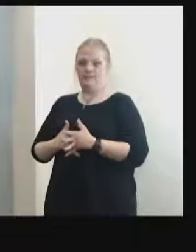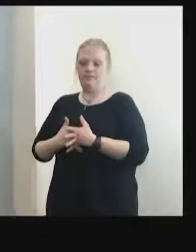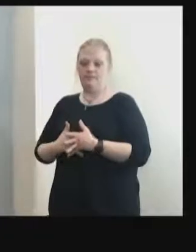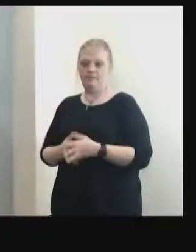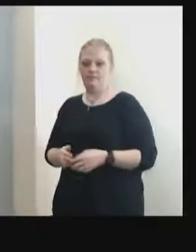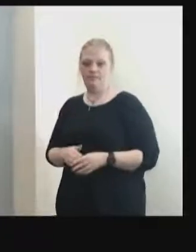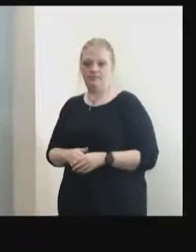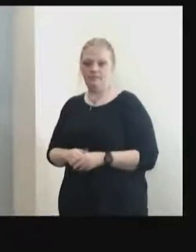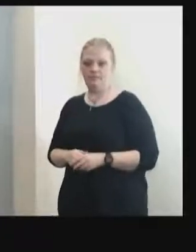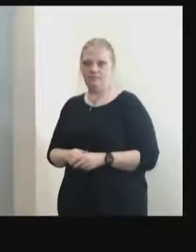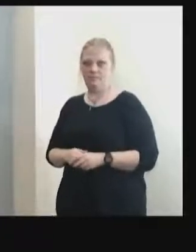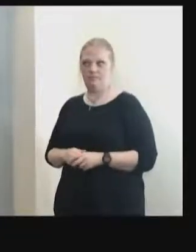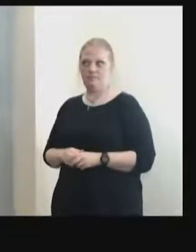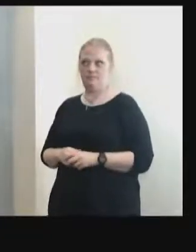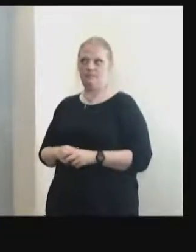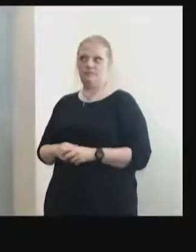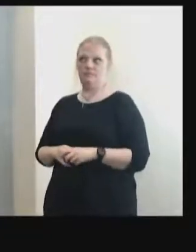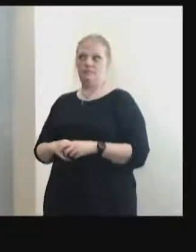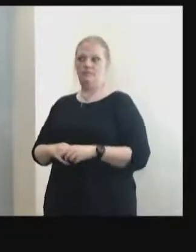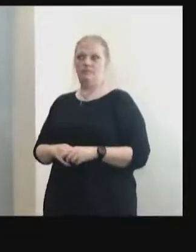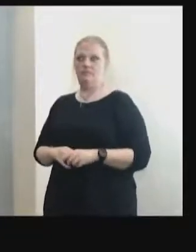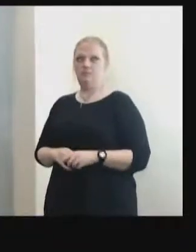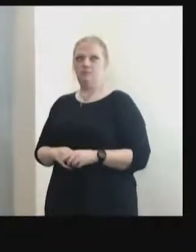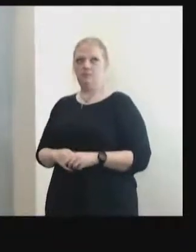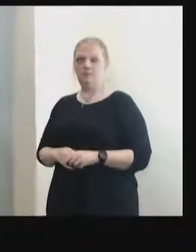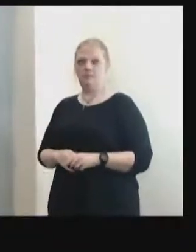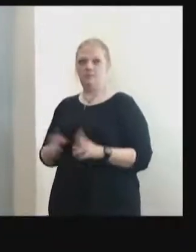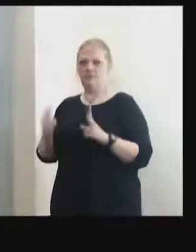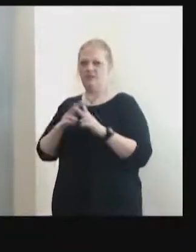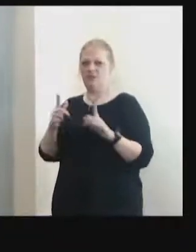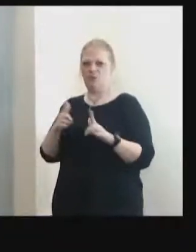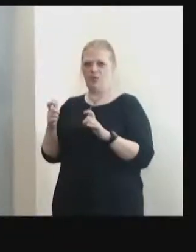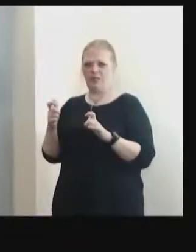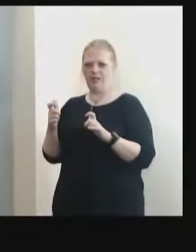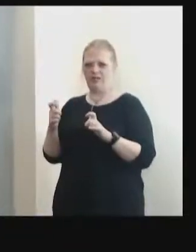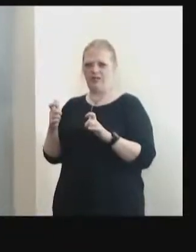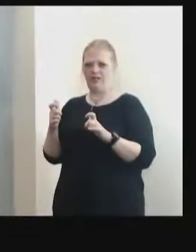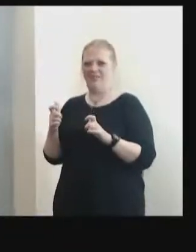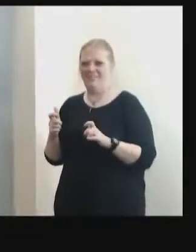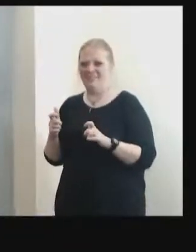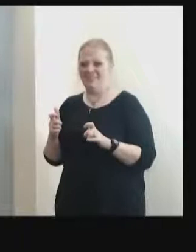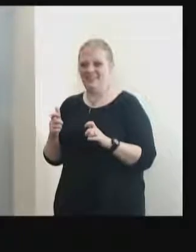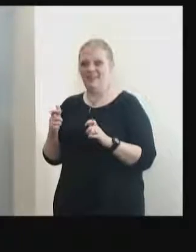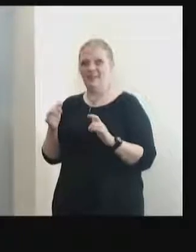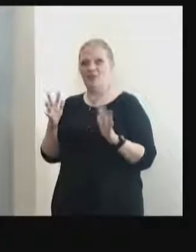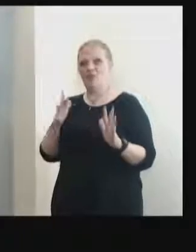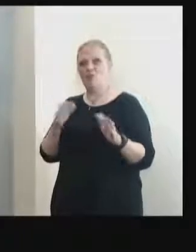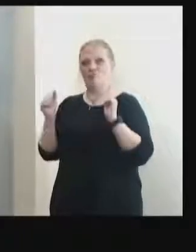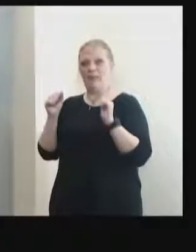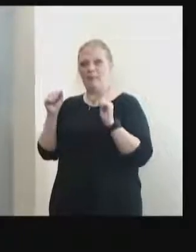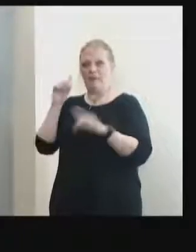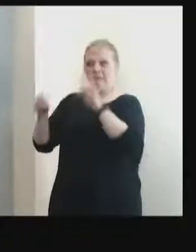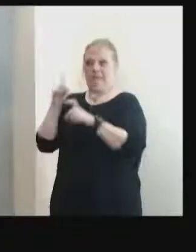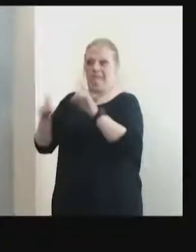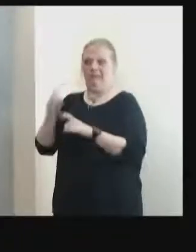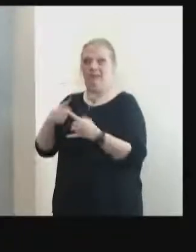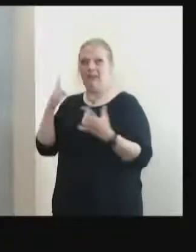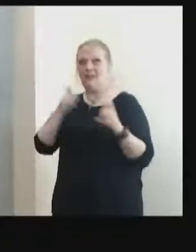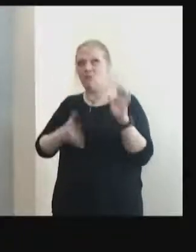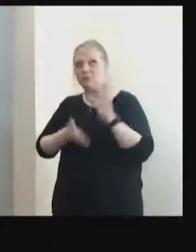I guess we answered his question. Very quickly, we'll do the rapid fire round. I've got to get on gotta be out very